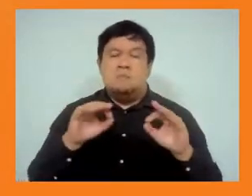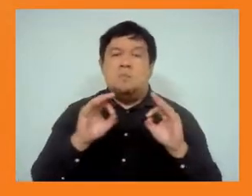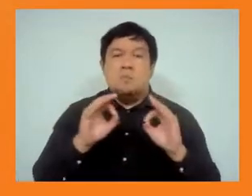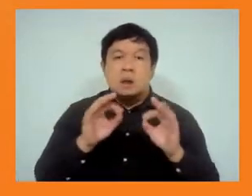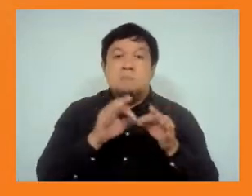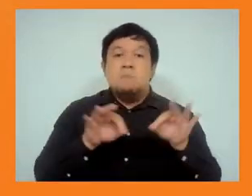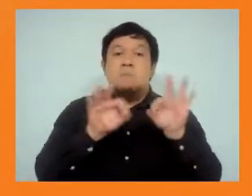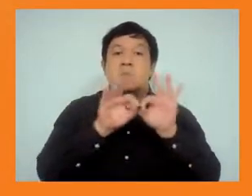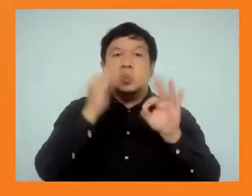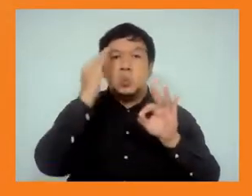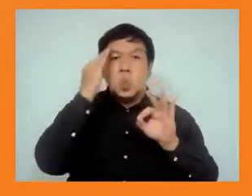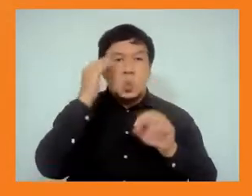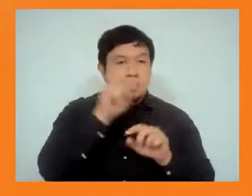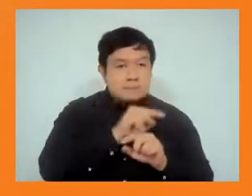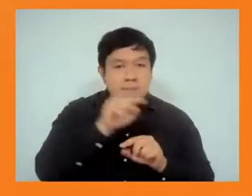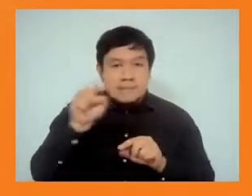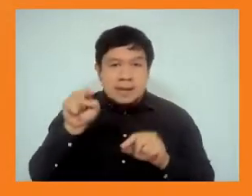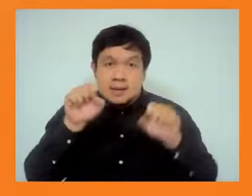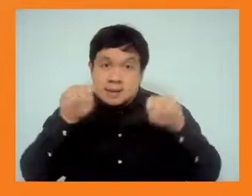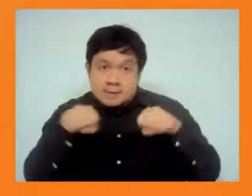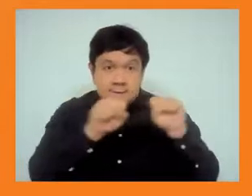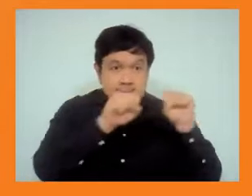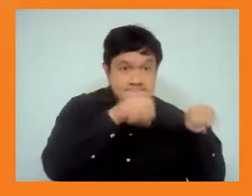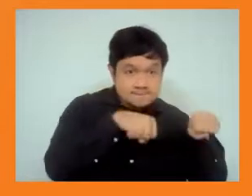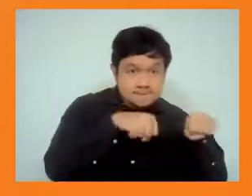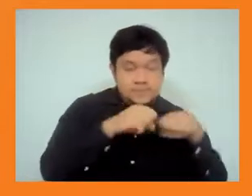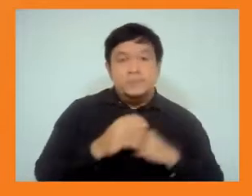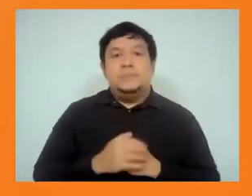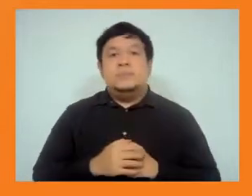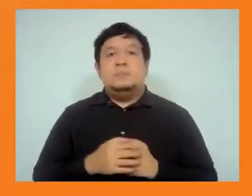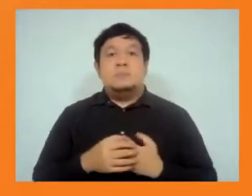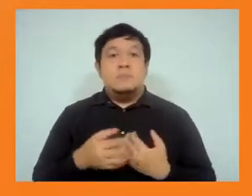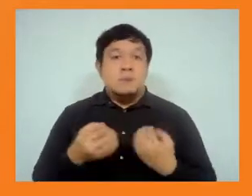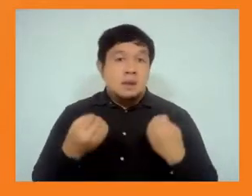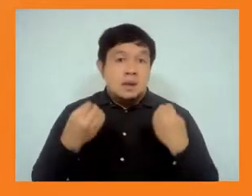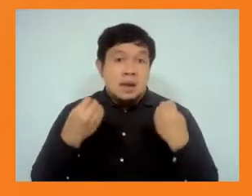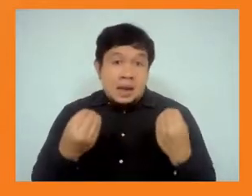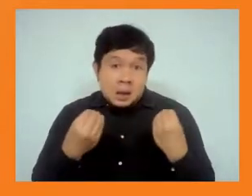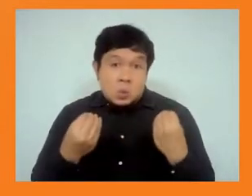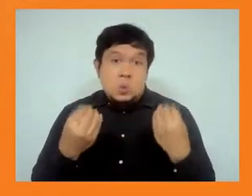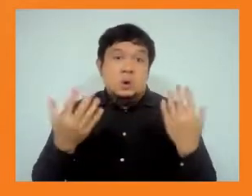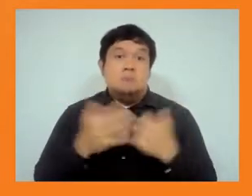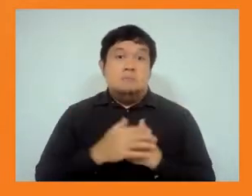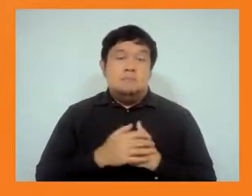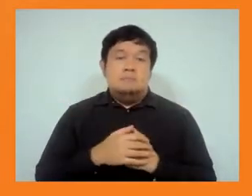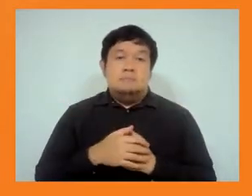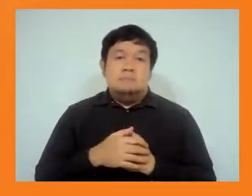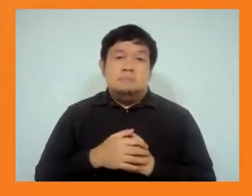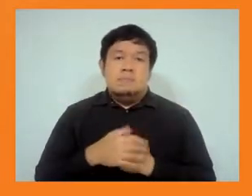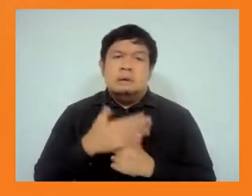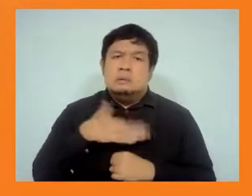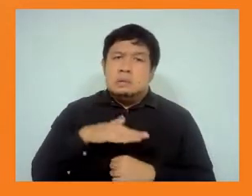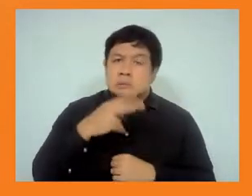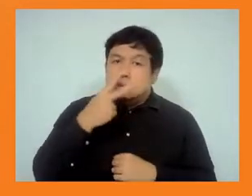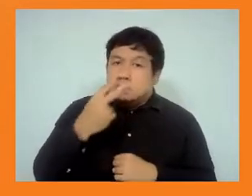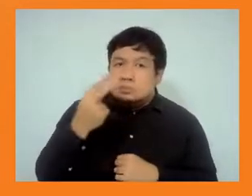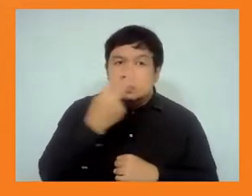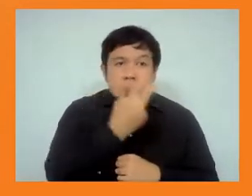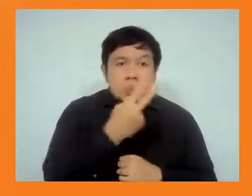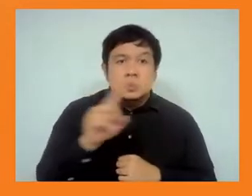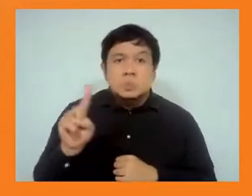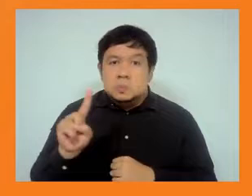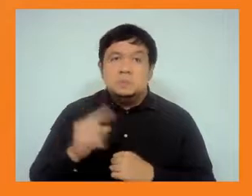stories, including from Rituji and Himanta and Dean Rene. Over to you, Bruce, for an initial response. But just for